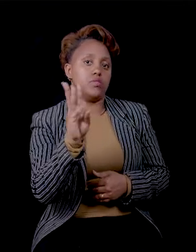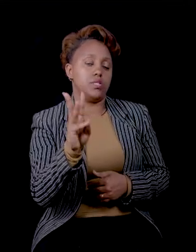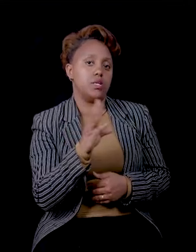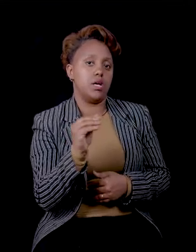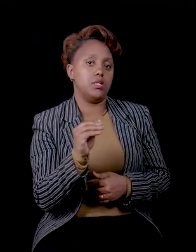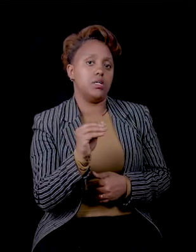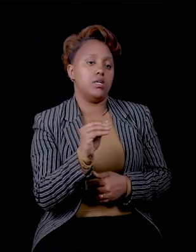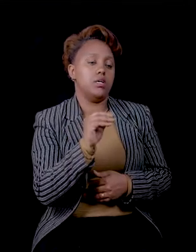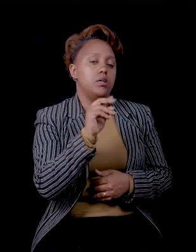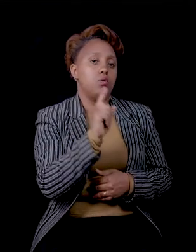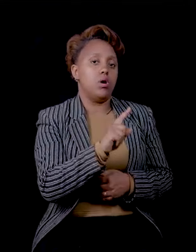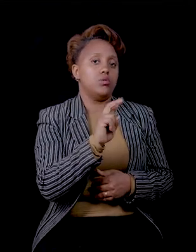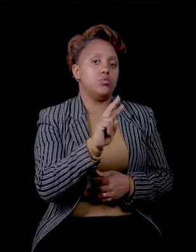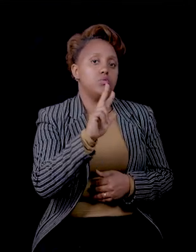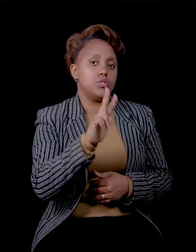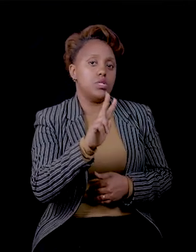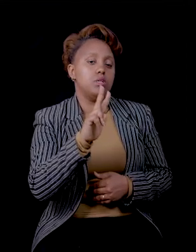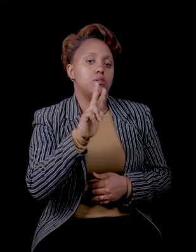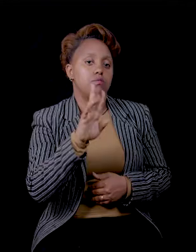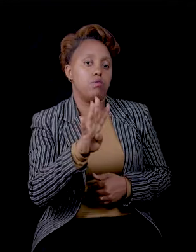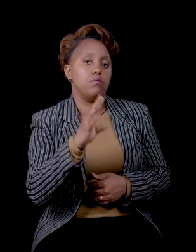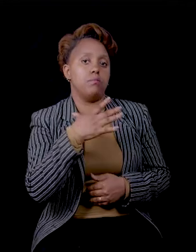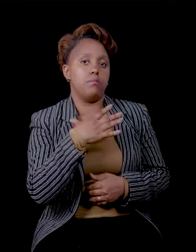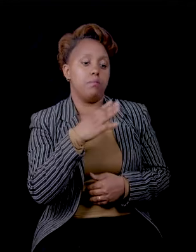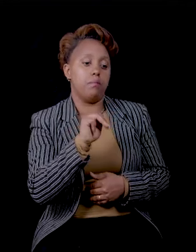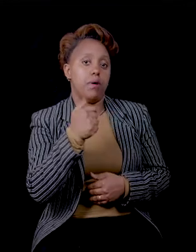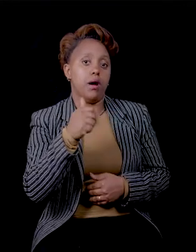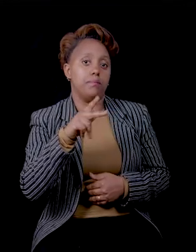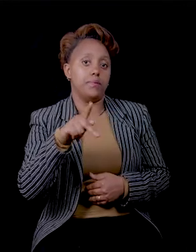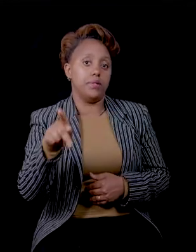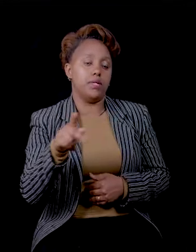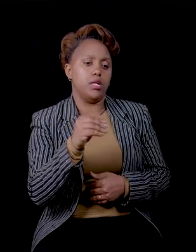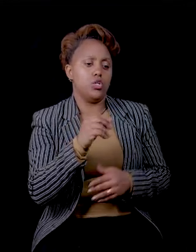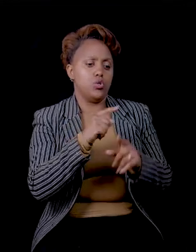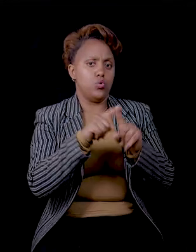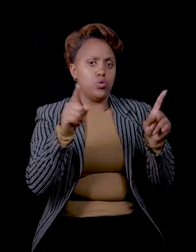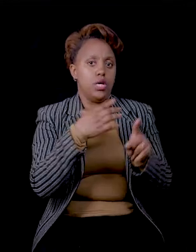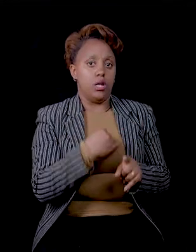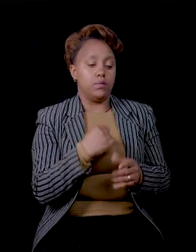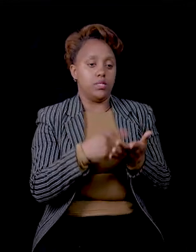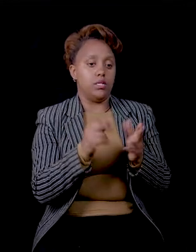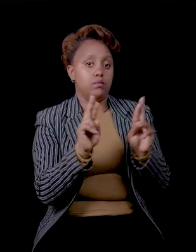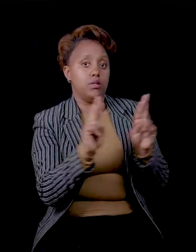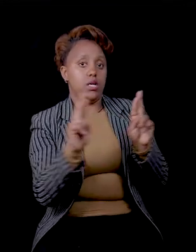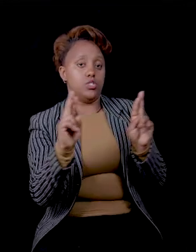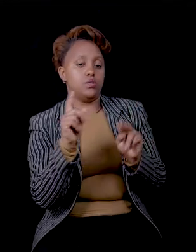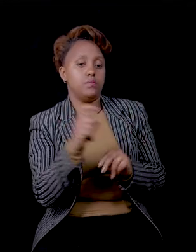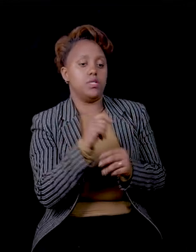All elements of A, 1, 2, 3, and 4 are mapped, and they are mapped into a unique element in the range